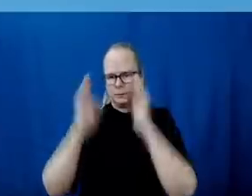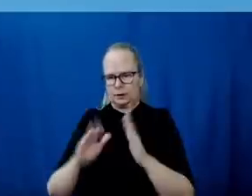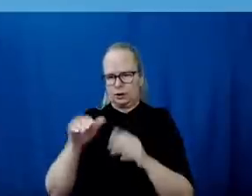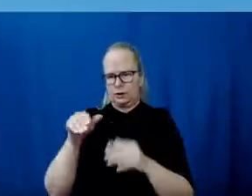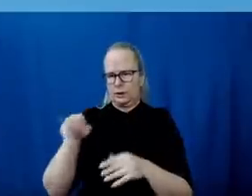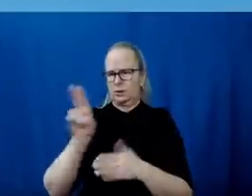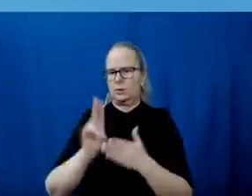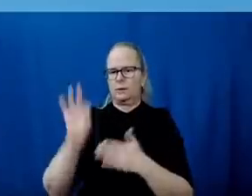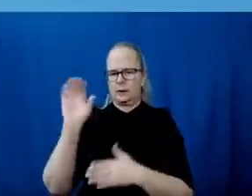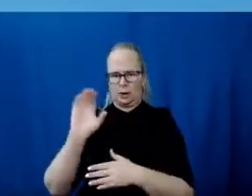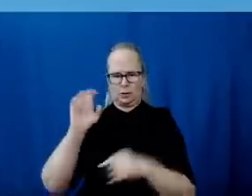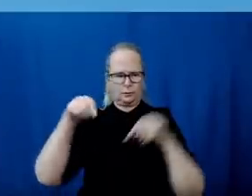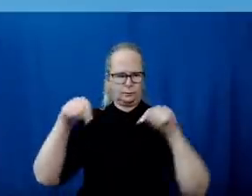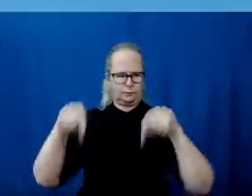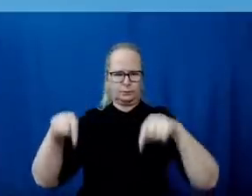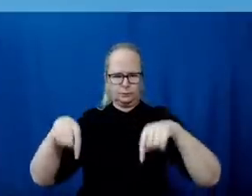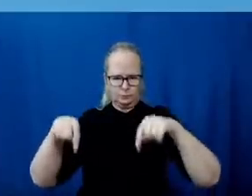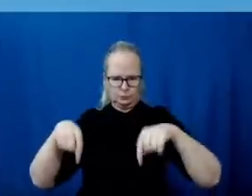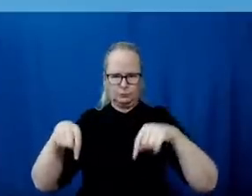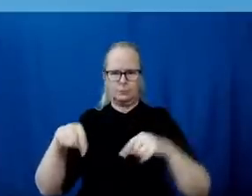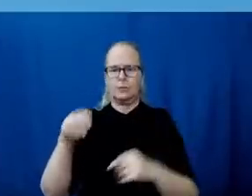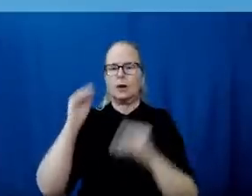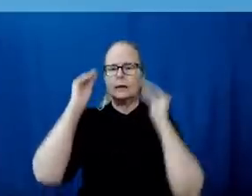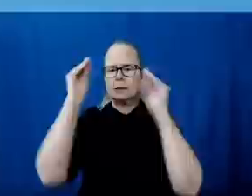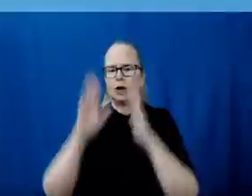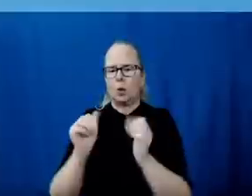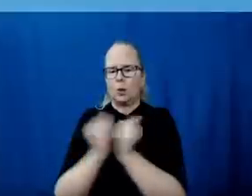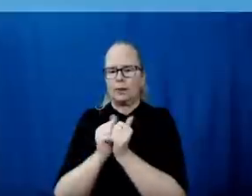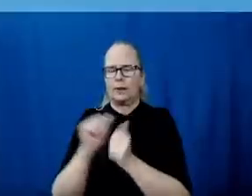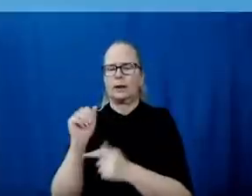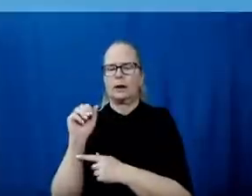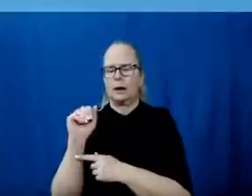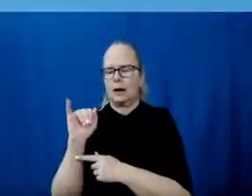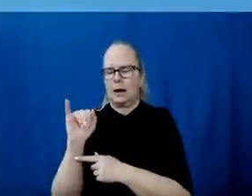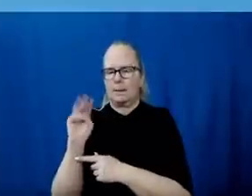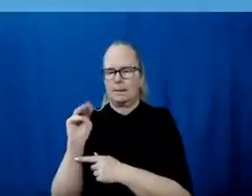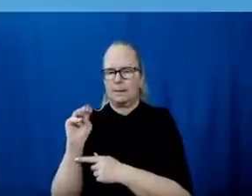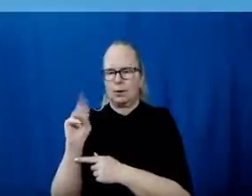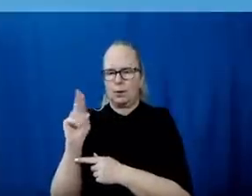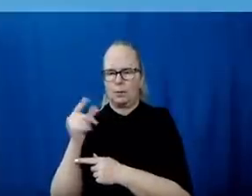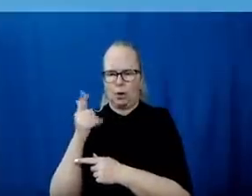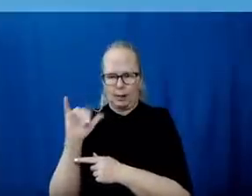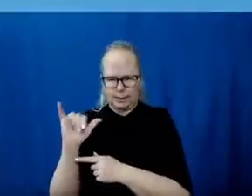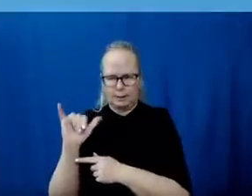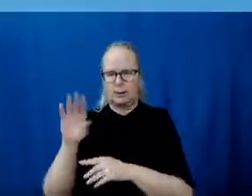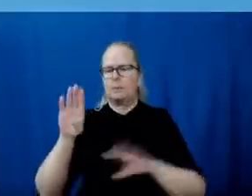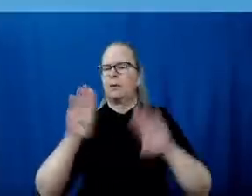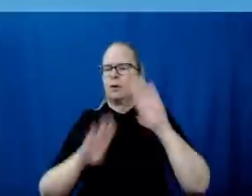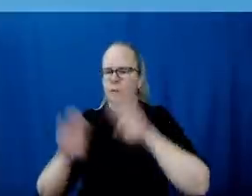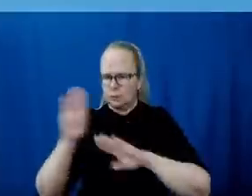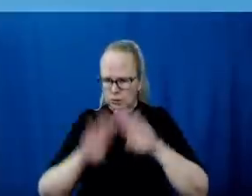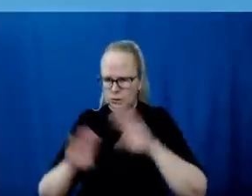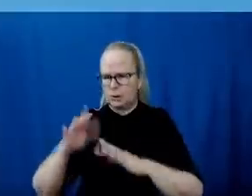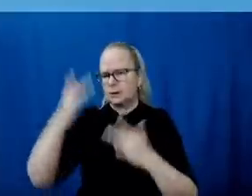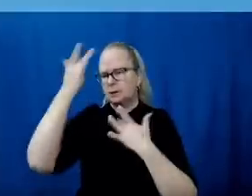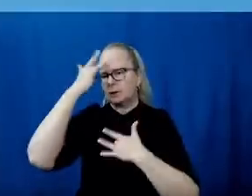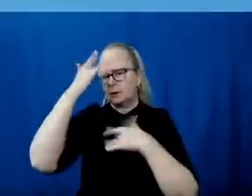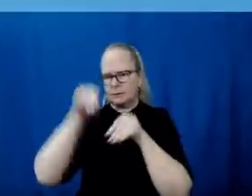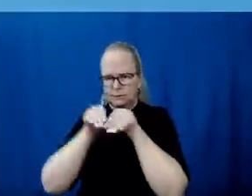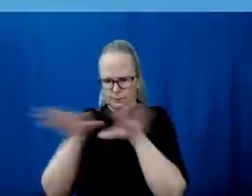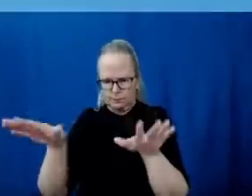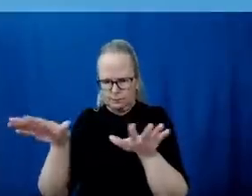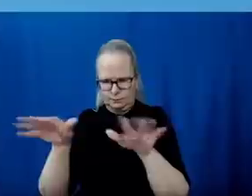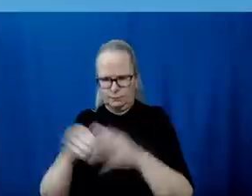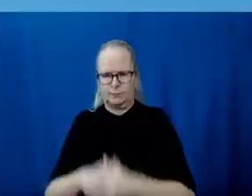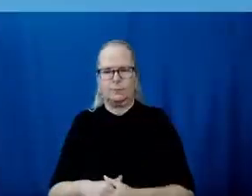where I'm an associate professor in the Department of Medicine and Microbiology, Immunology, and Infectious Disease. I'm one of